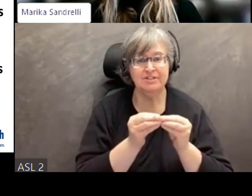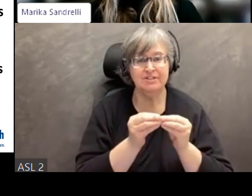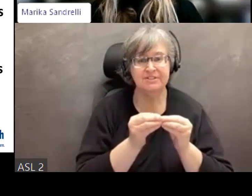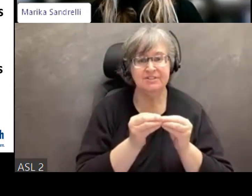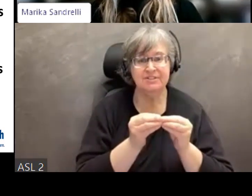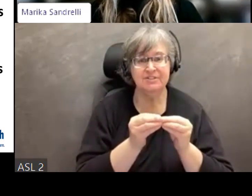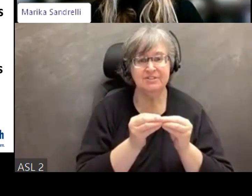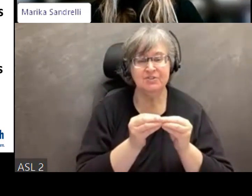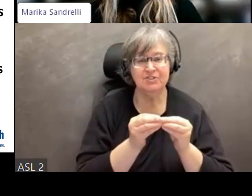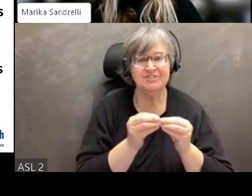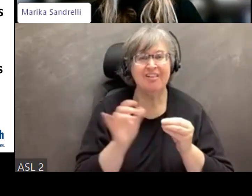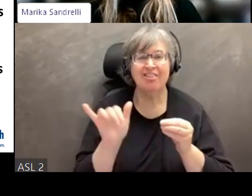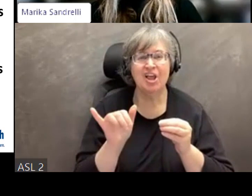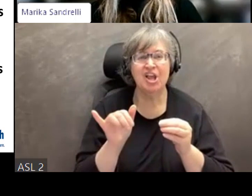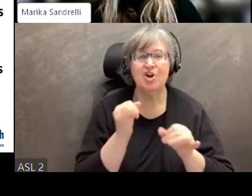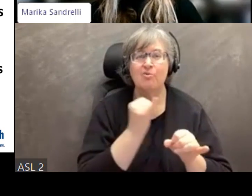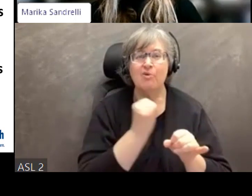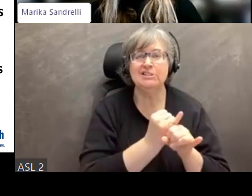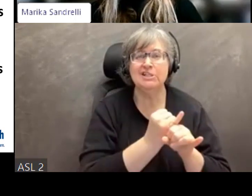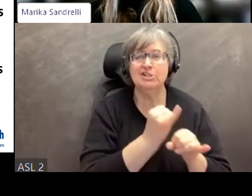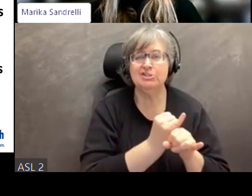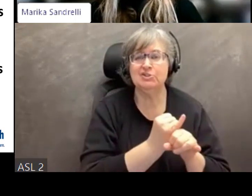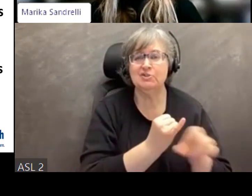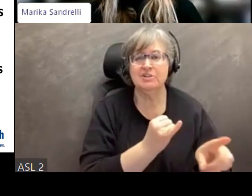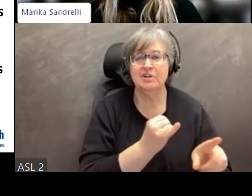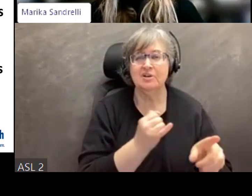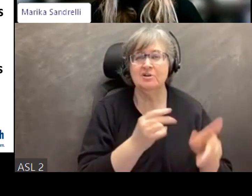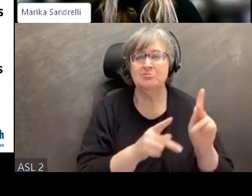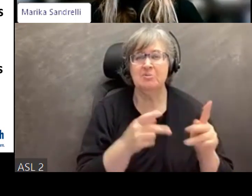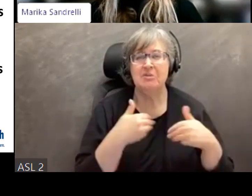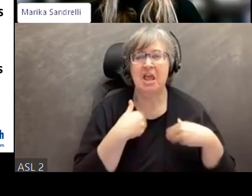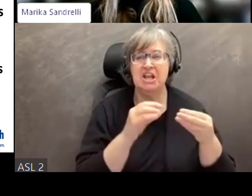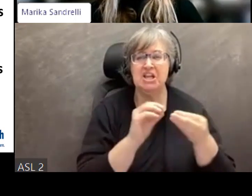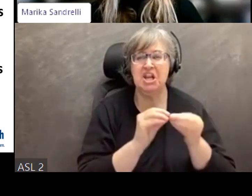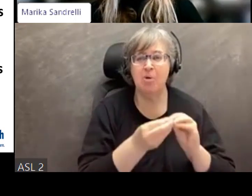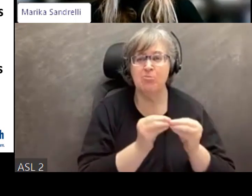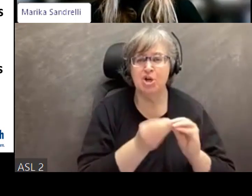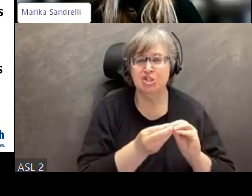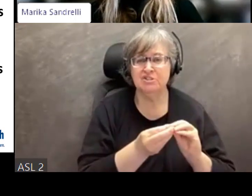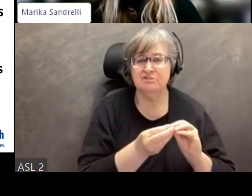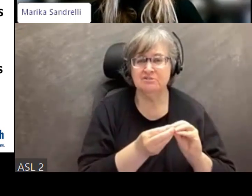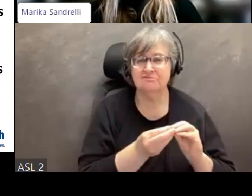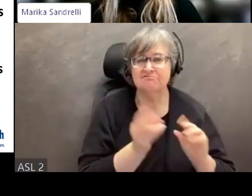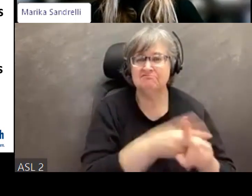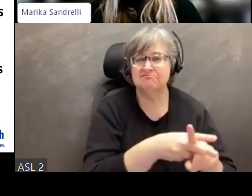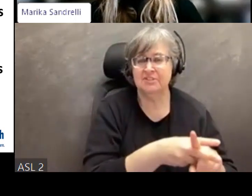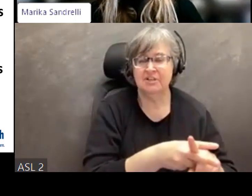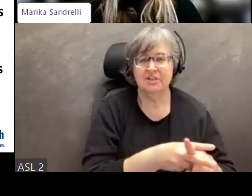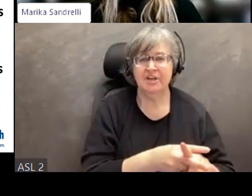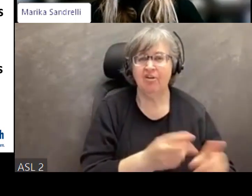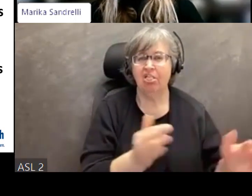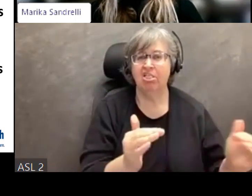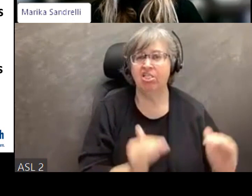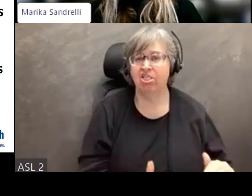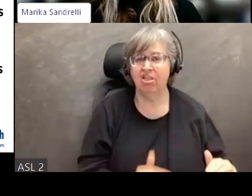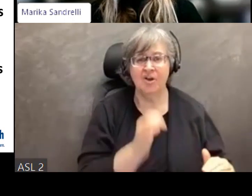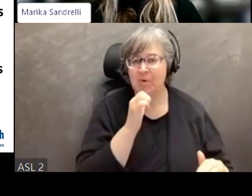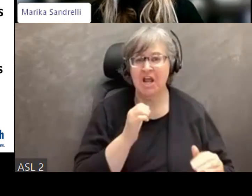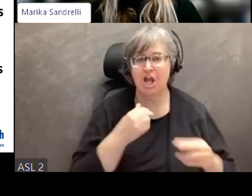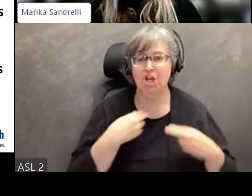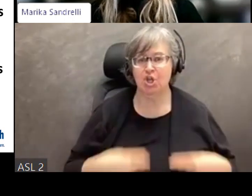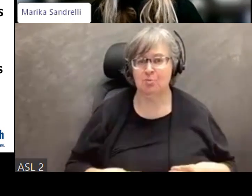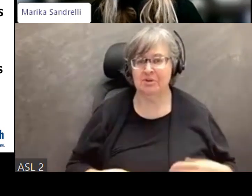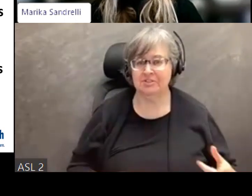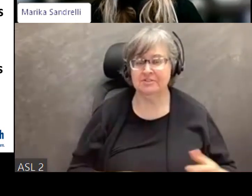institutions of assimilation known as residential schools. People were numbers and people were